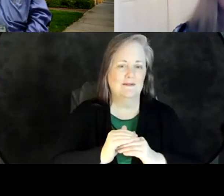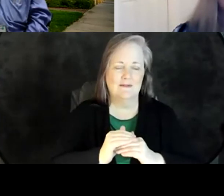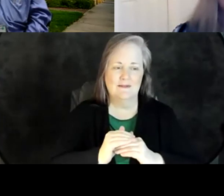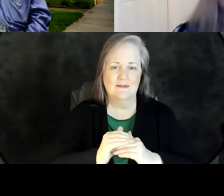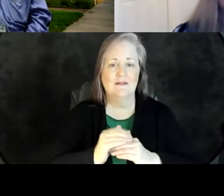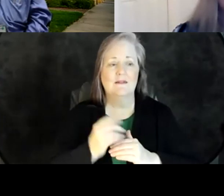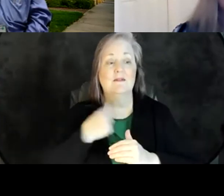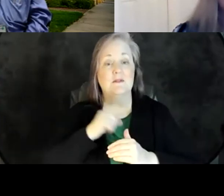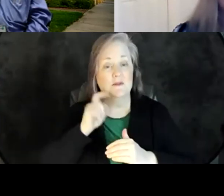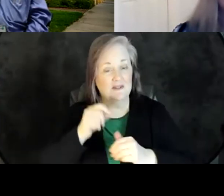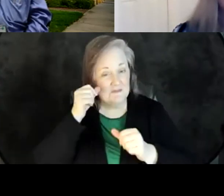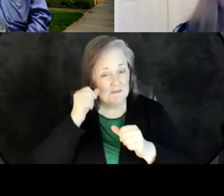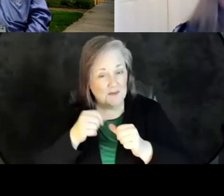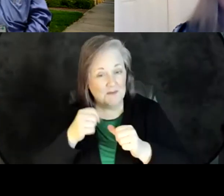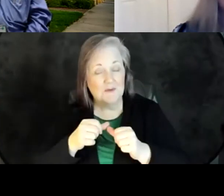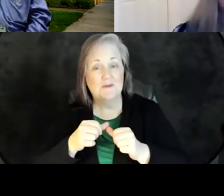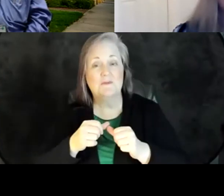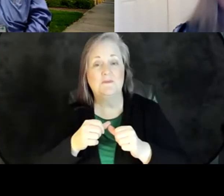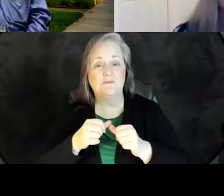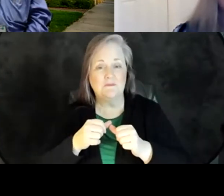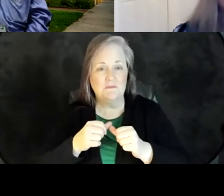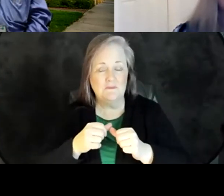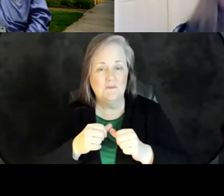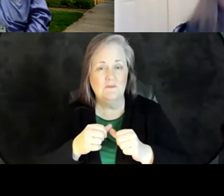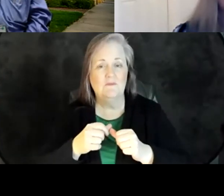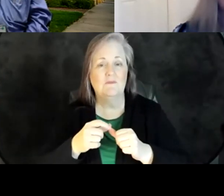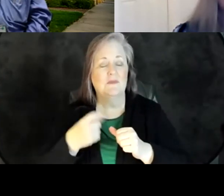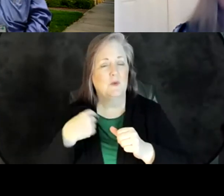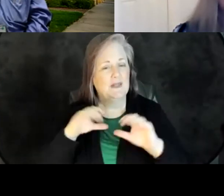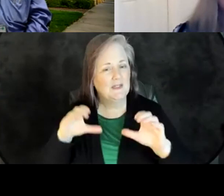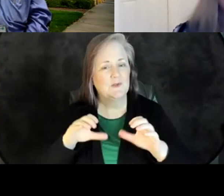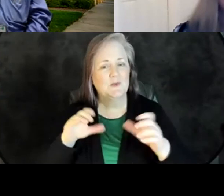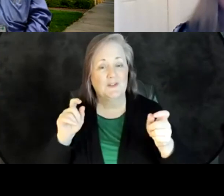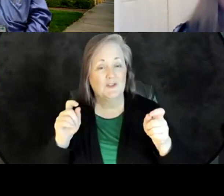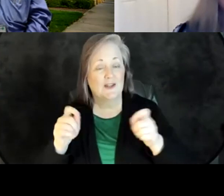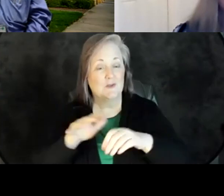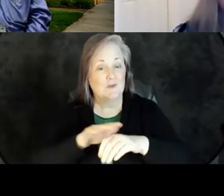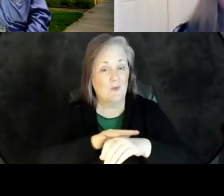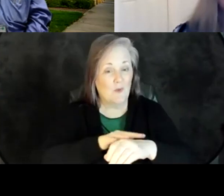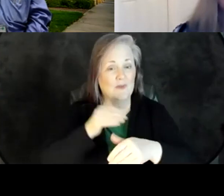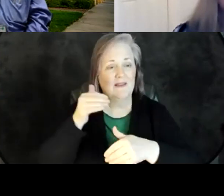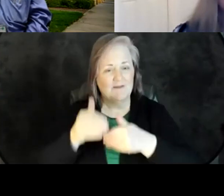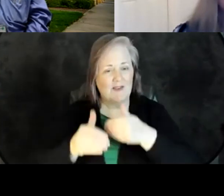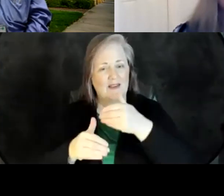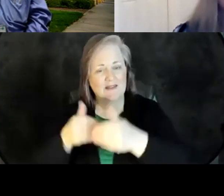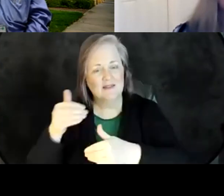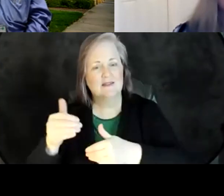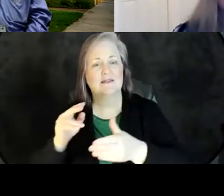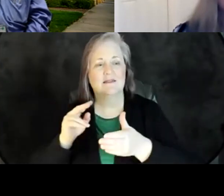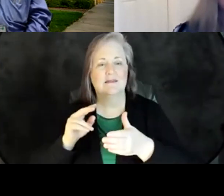we do need to remember that we need to do this slowly, in phases and deliberately.